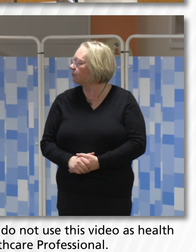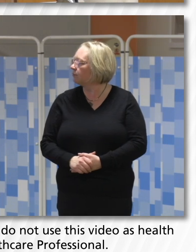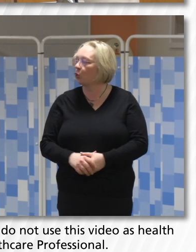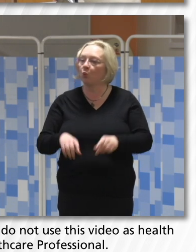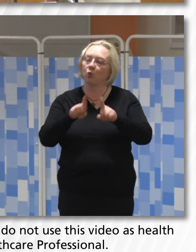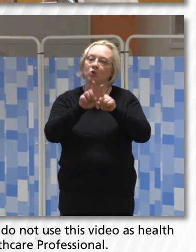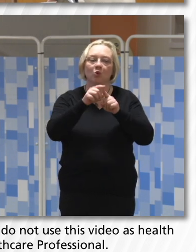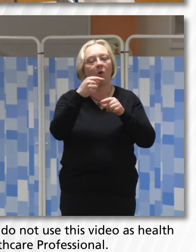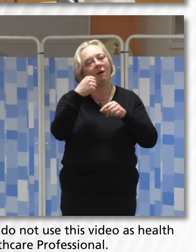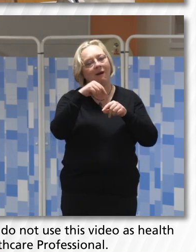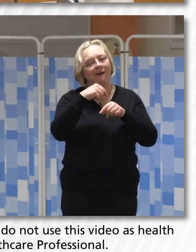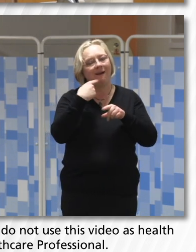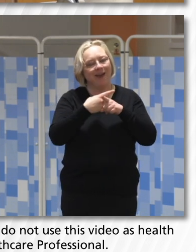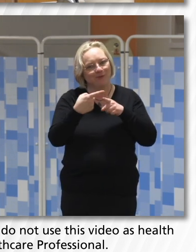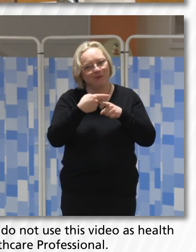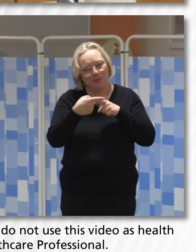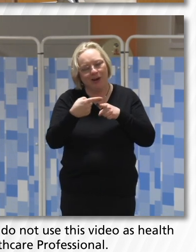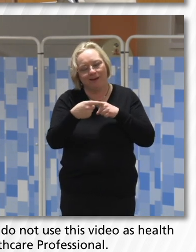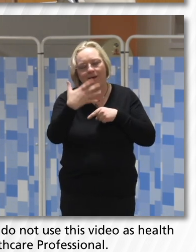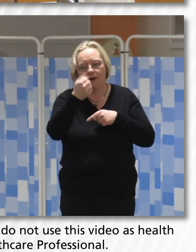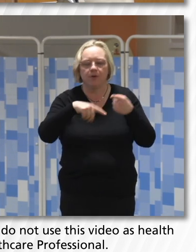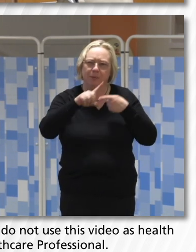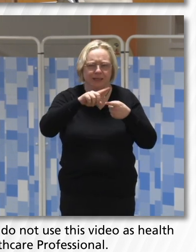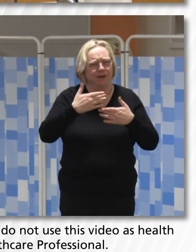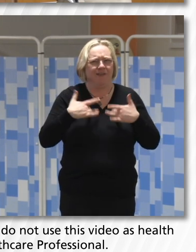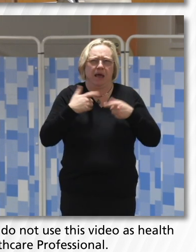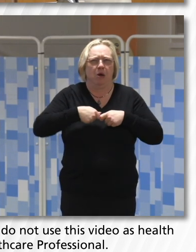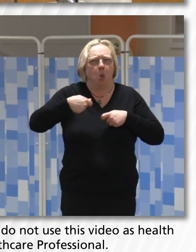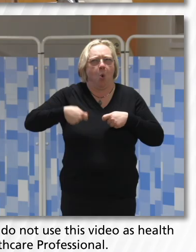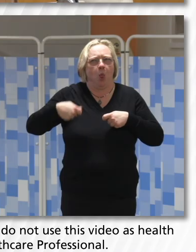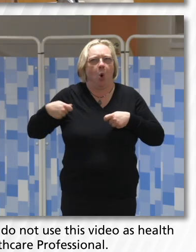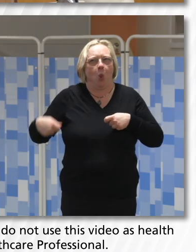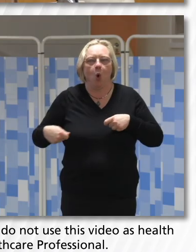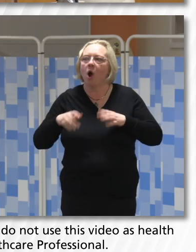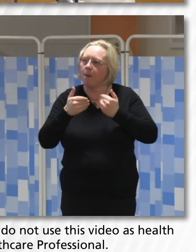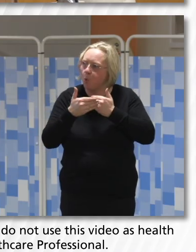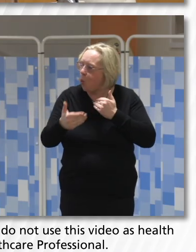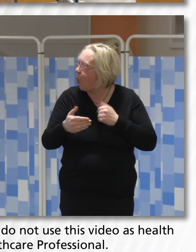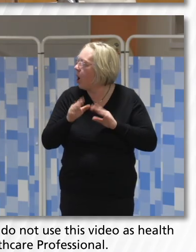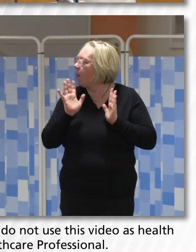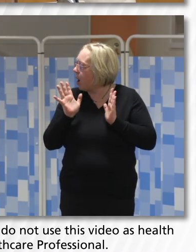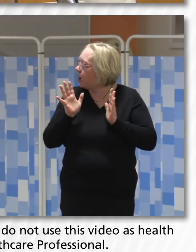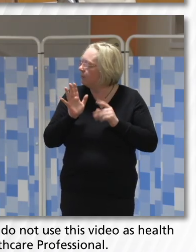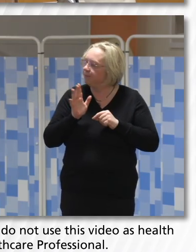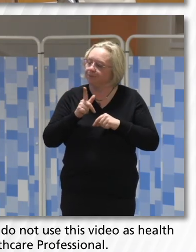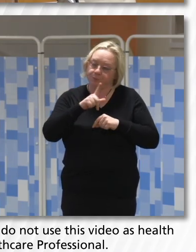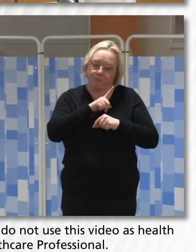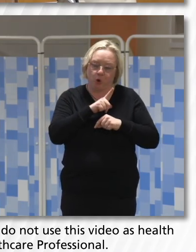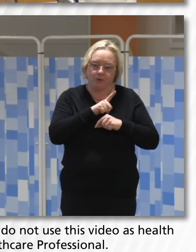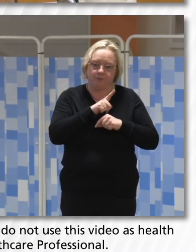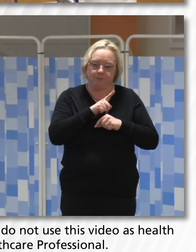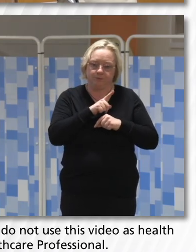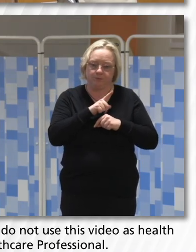which seems to get longer and longer. So within a normal clinic, because of the increased members of